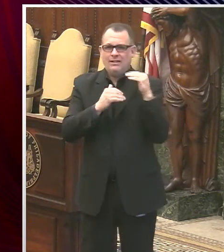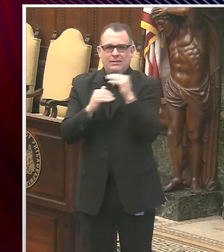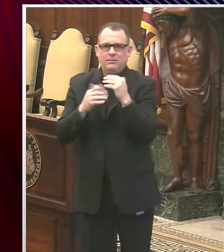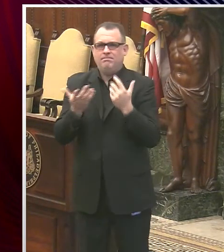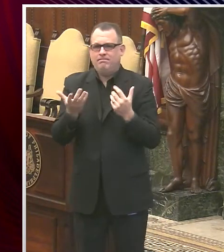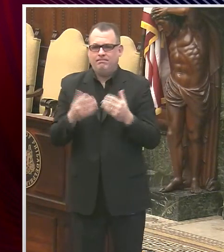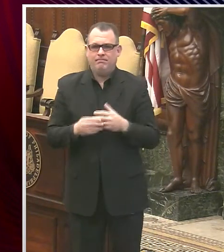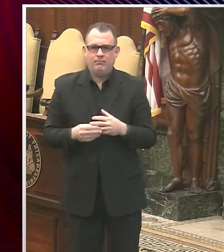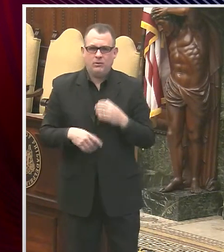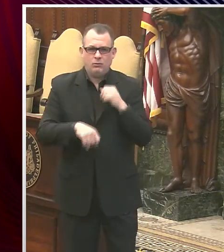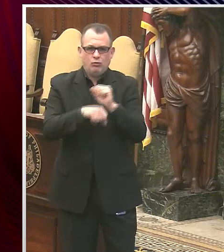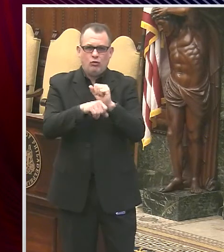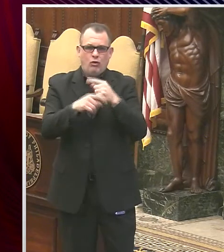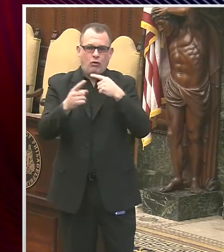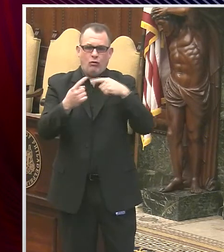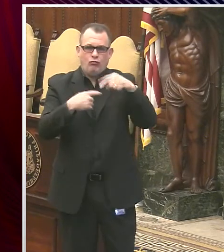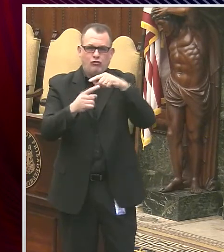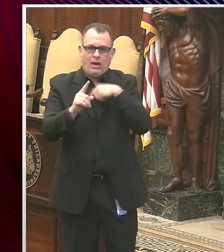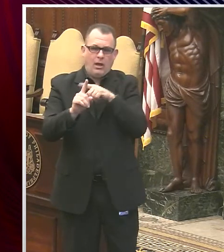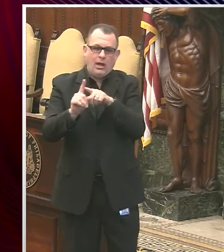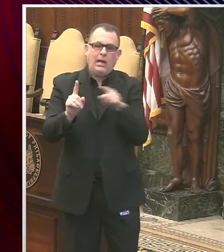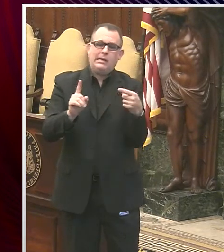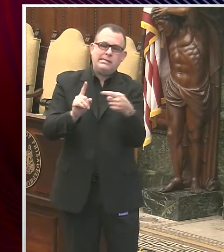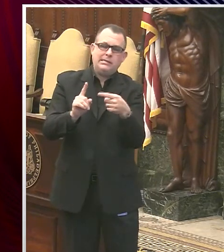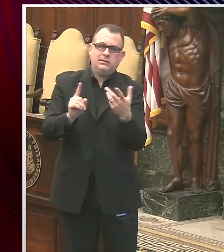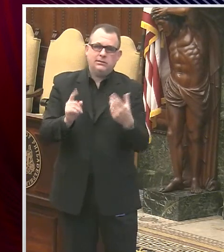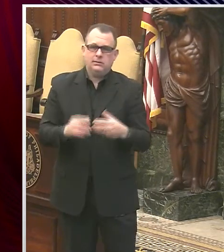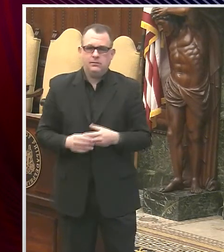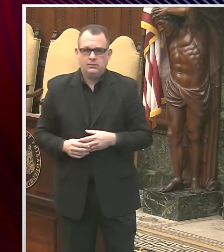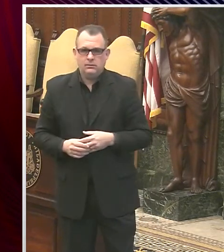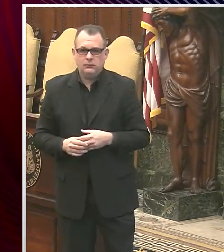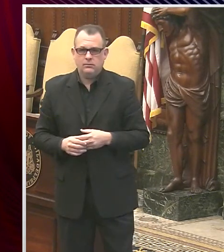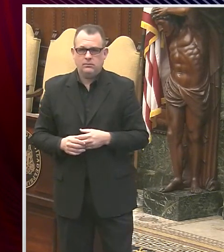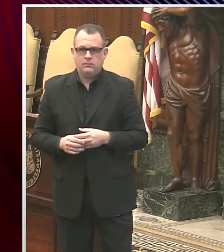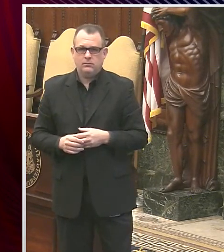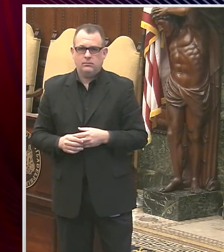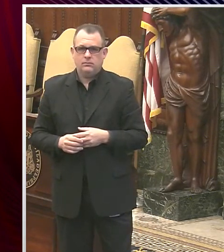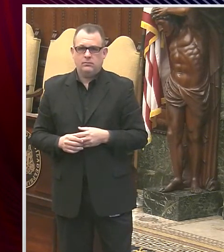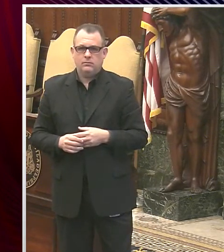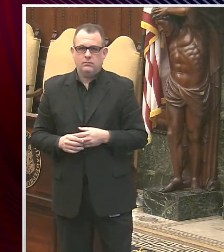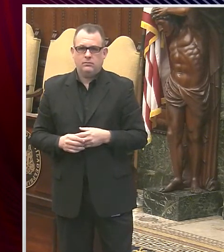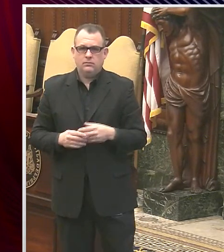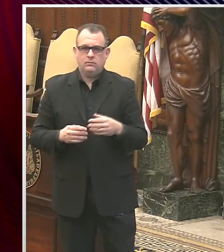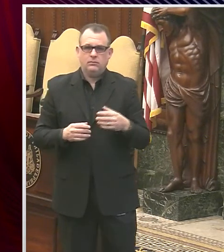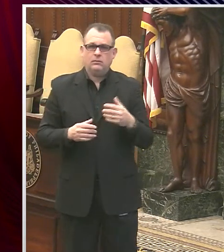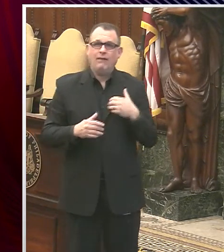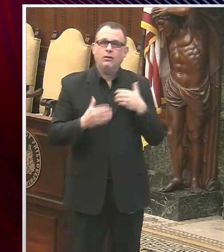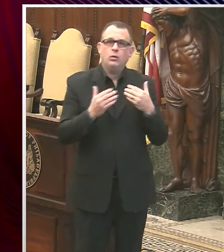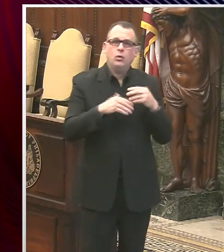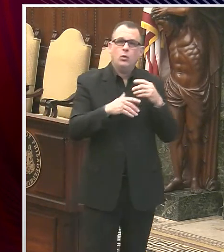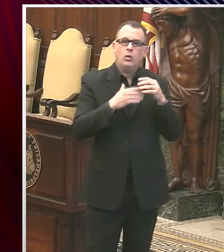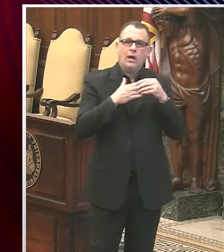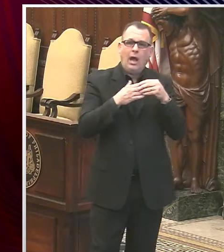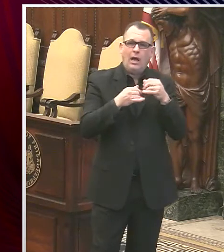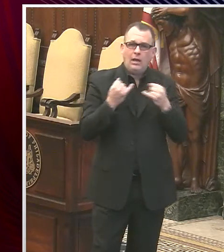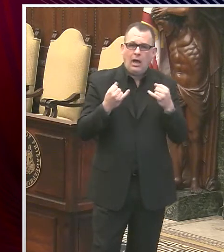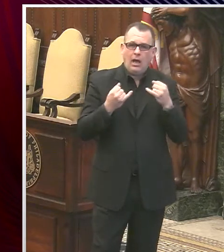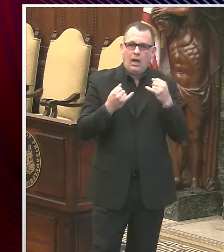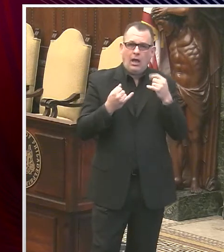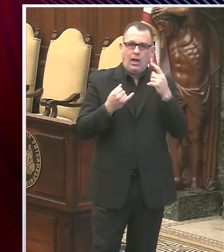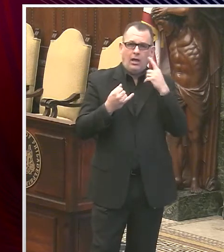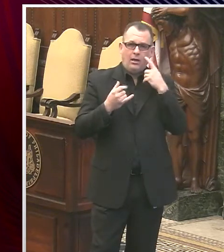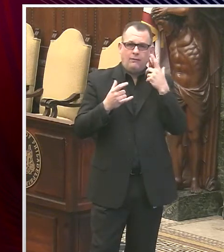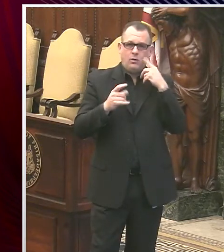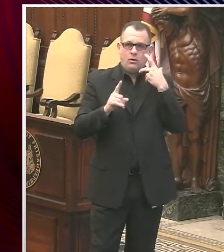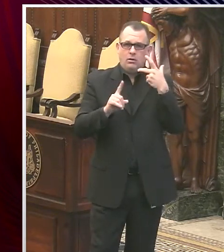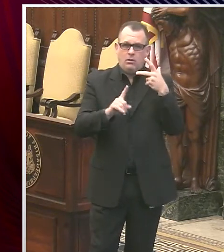the workaround. Okay. The city recently sent out new guidance for providers about not pulling extra doses from vaccine vials. We've heard from